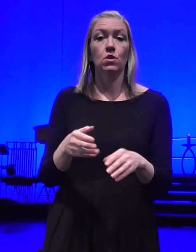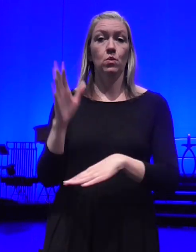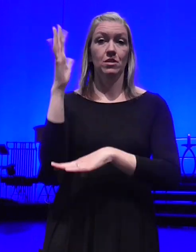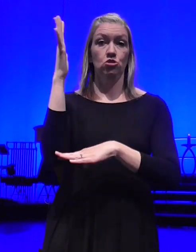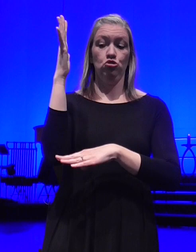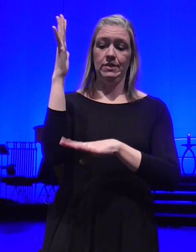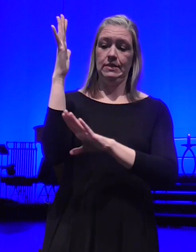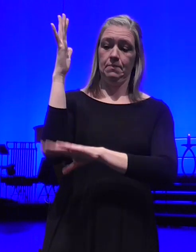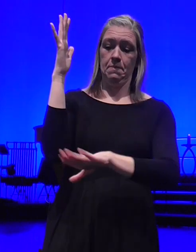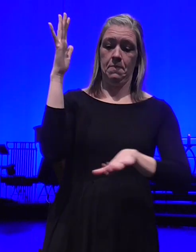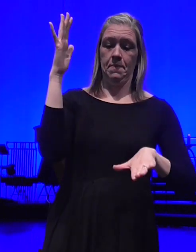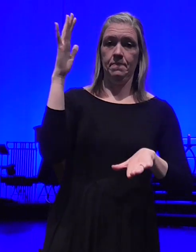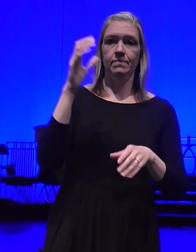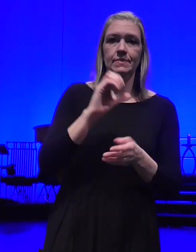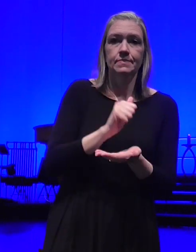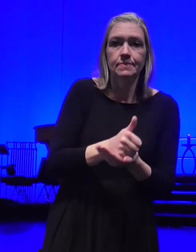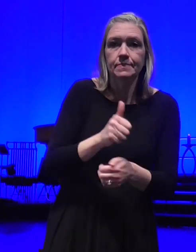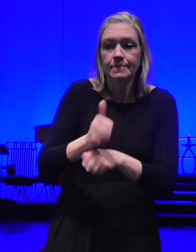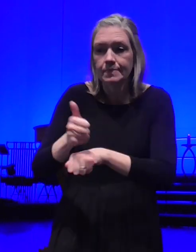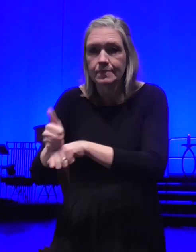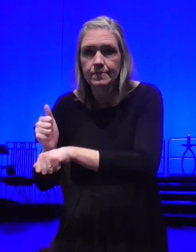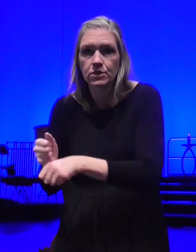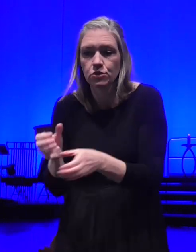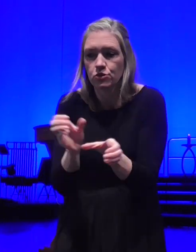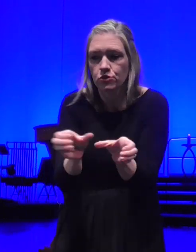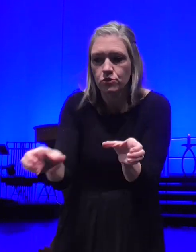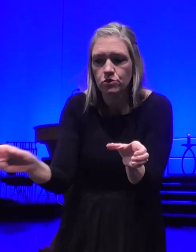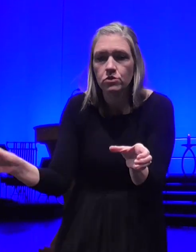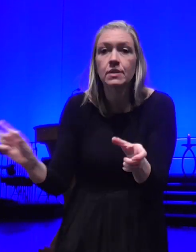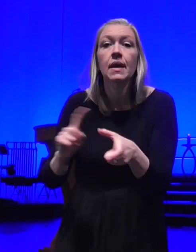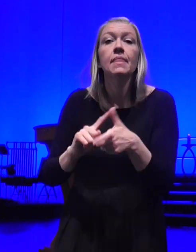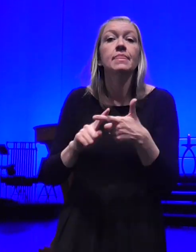the trees. And then the hunters hid.